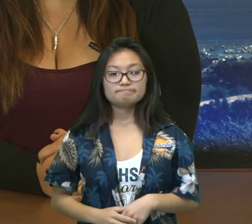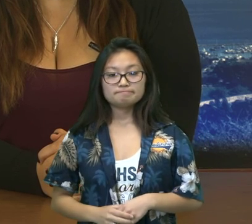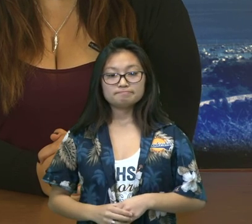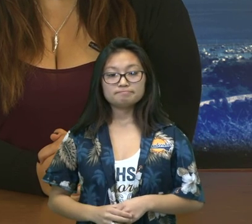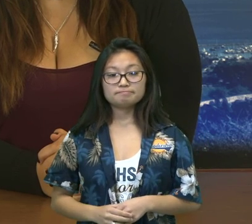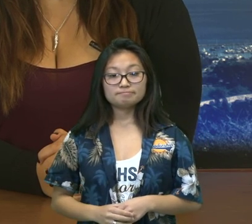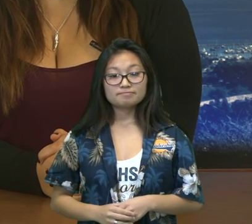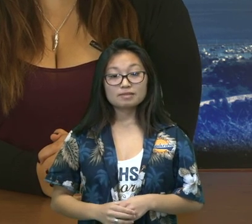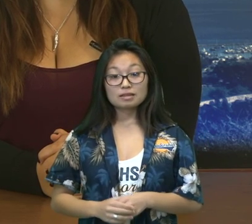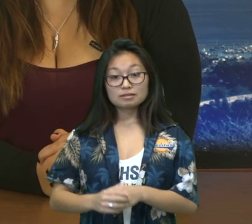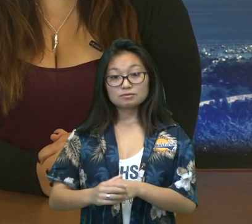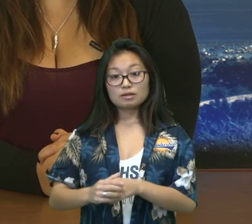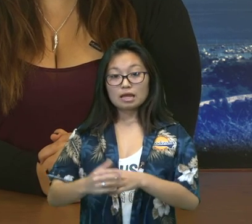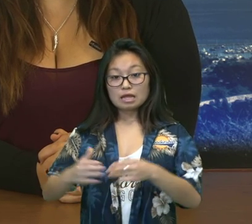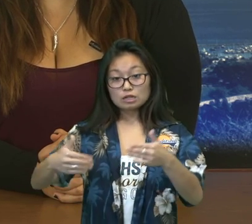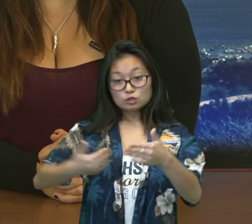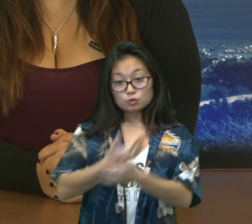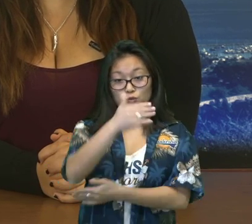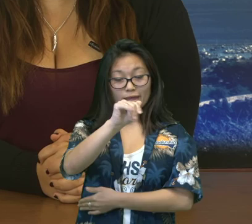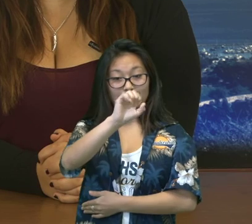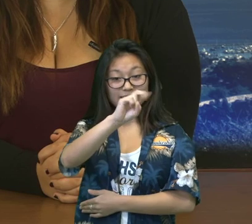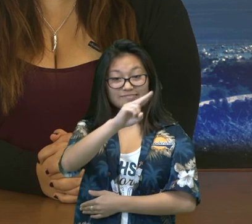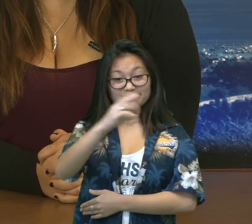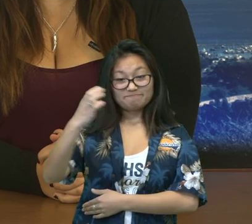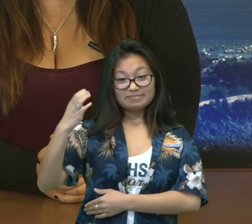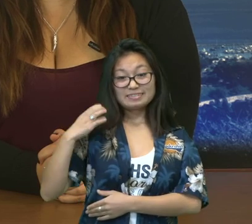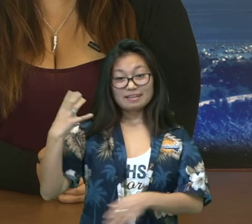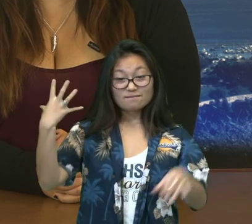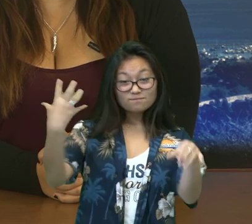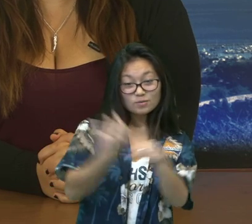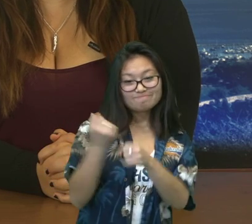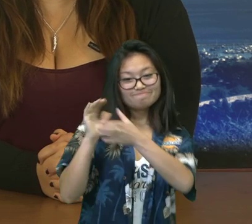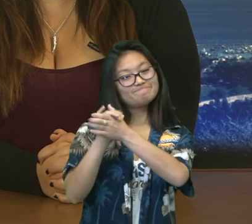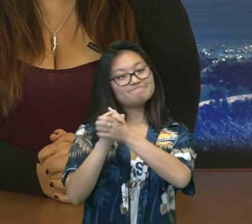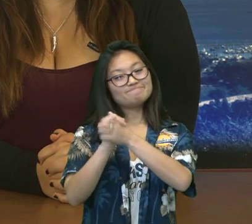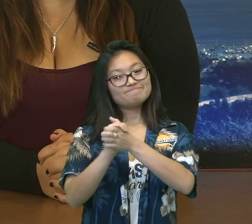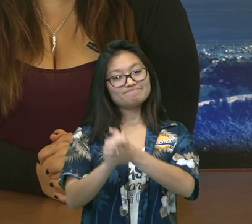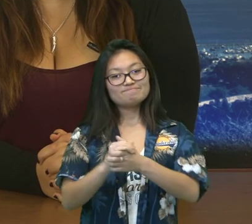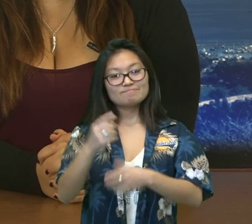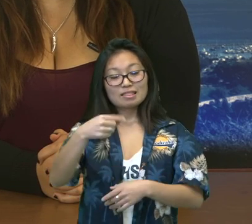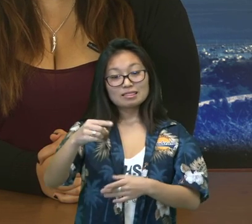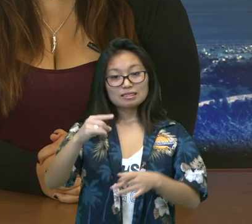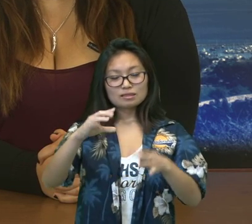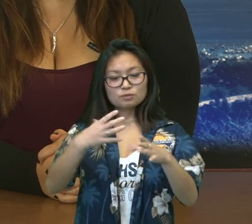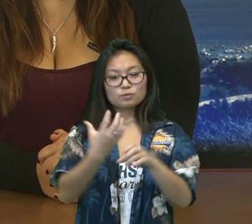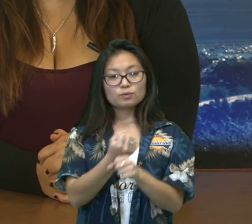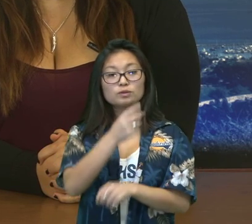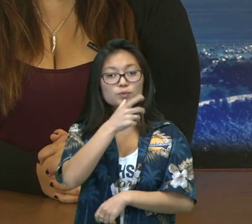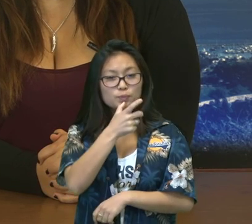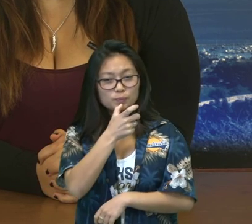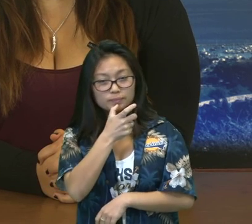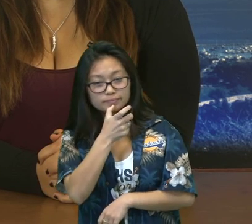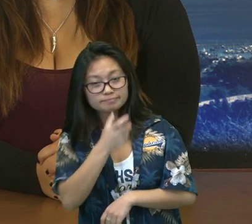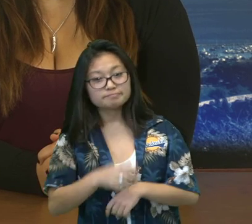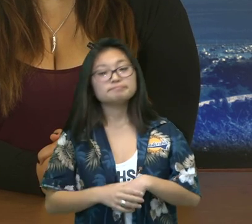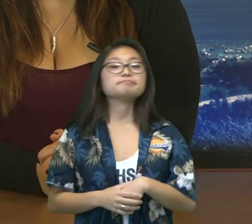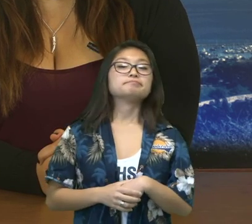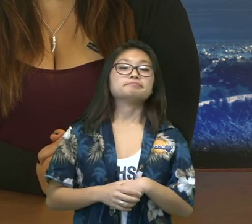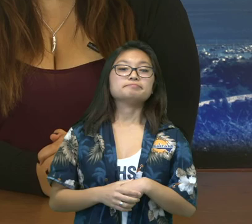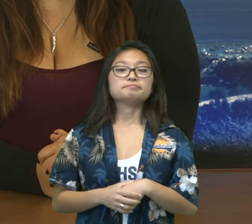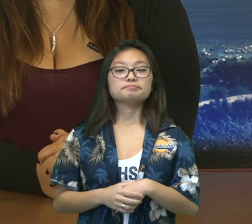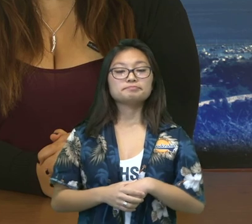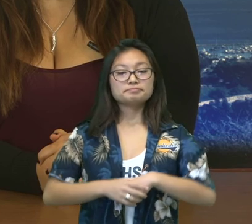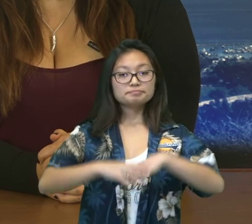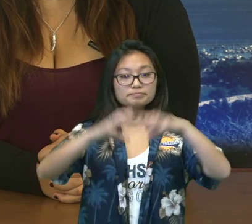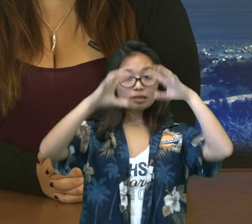and politely. Congratulations to the winners of the ASB election. The ASB officers for the